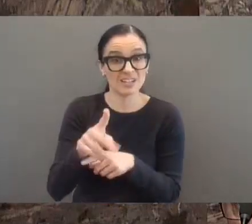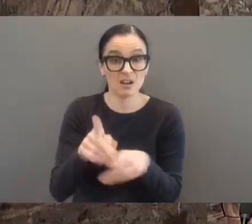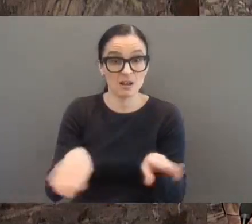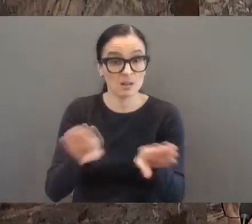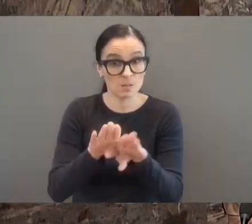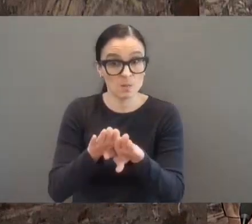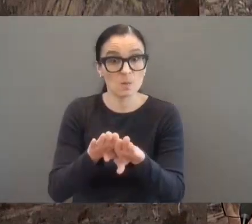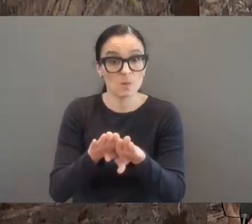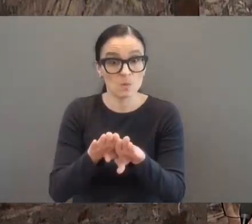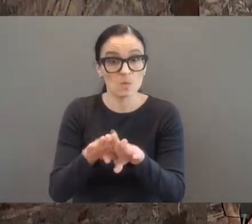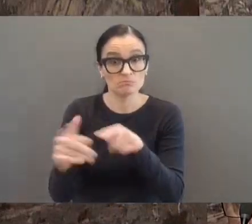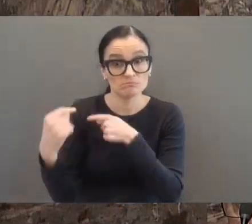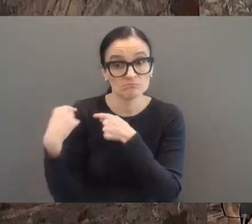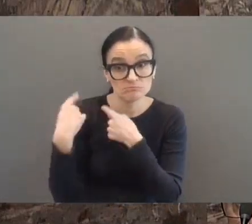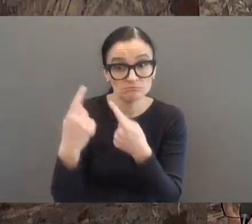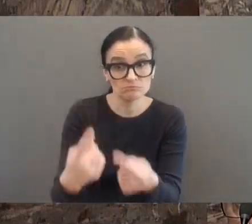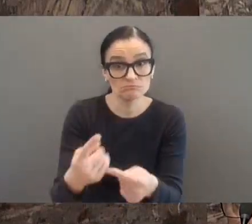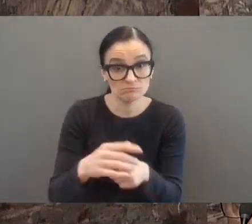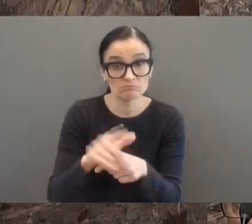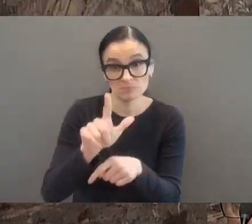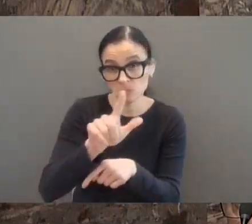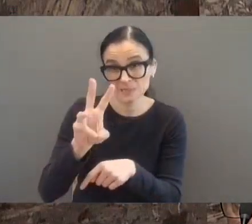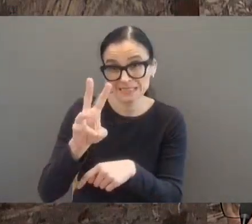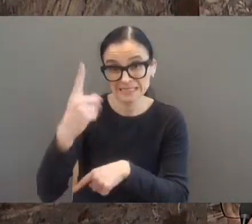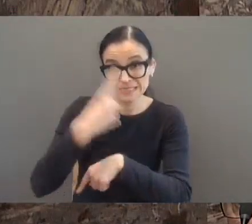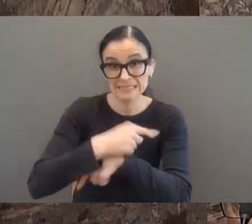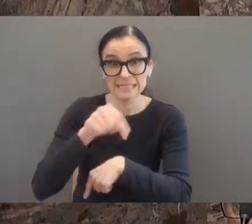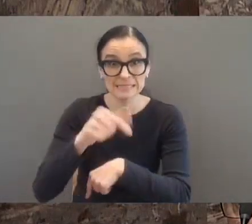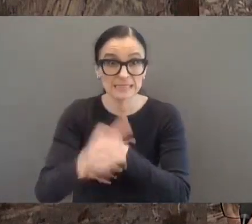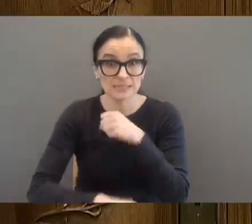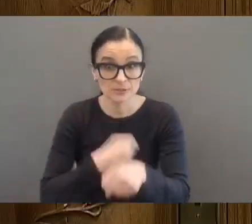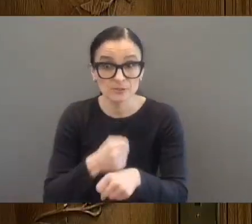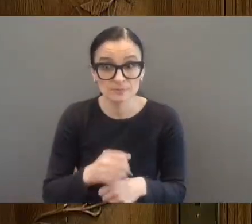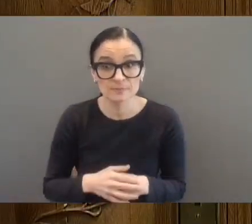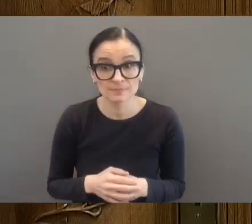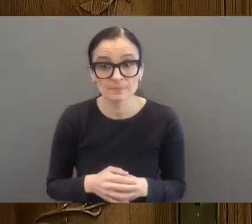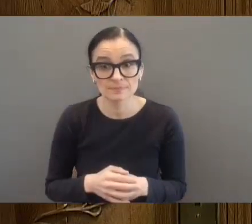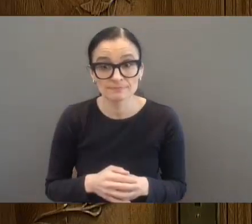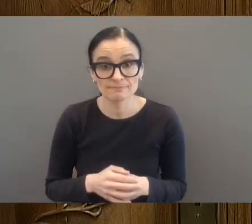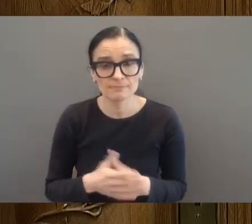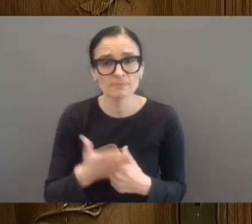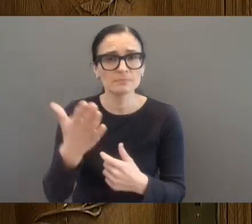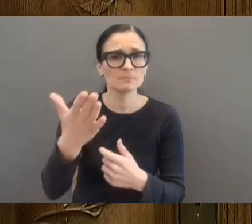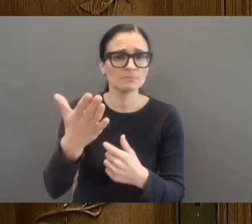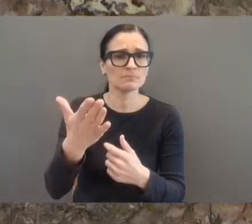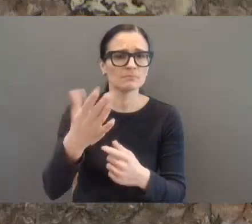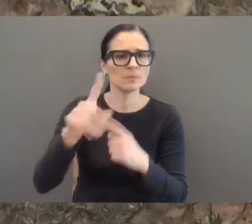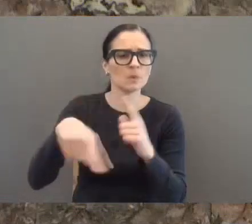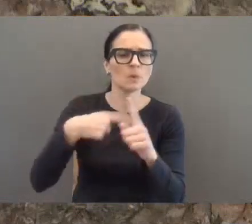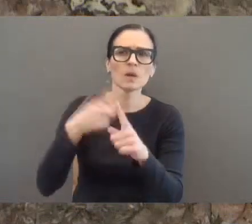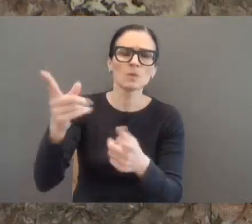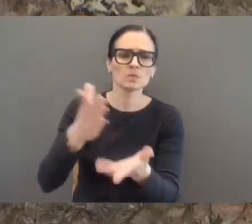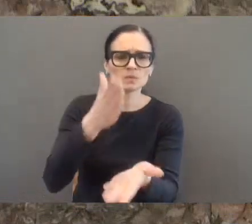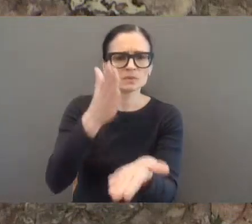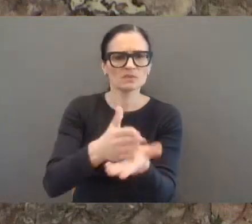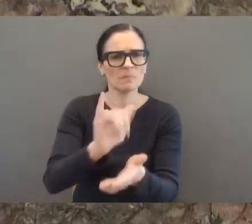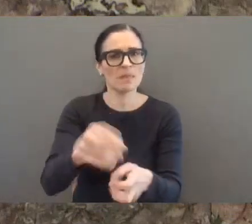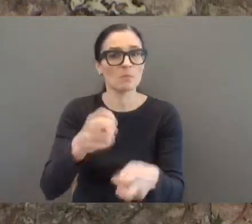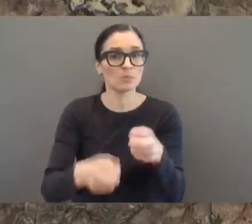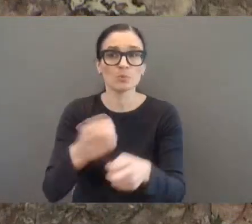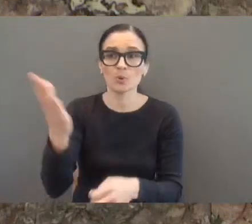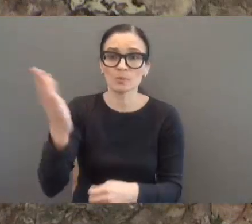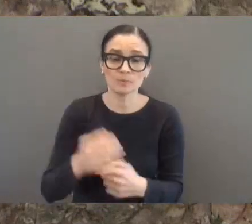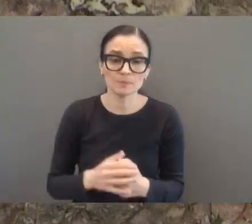will hospital closures stop in British Columbia? Minister. Thank you, Honourable Speaker. I had the opportunity to speak with the Mayor of